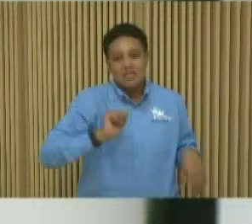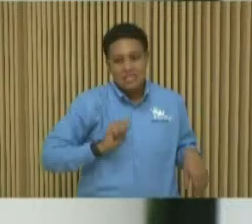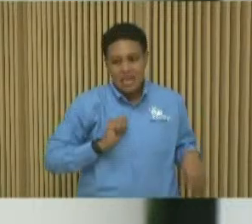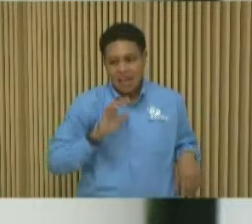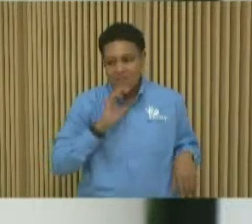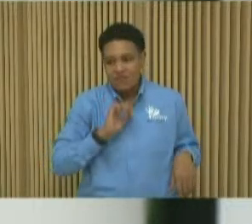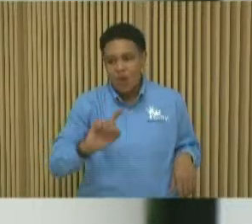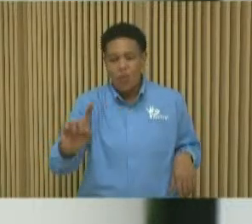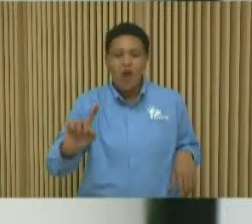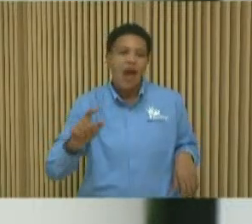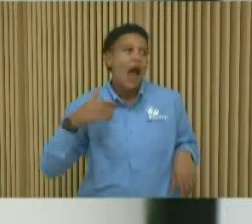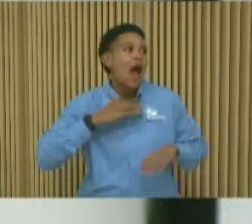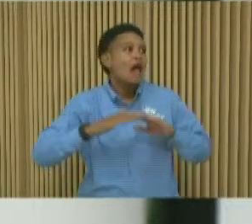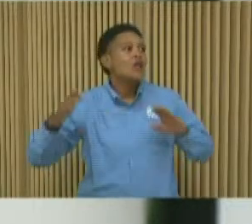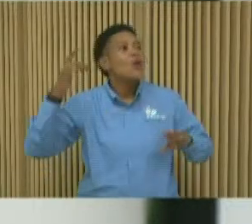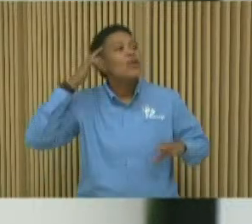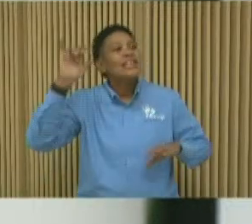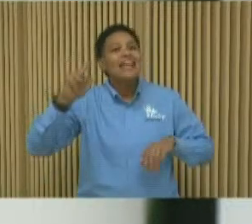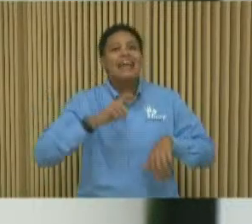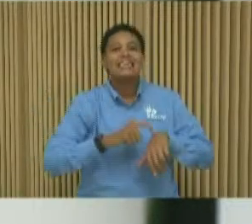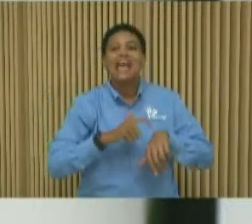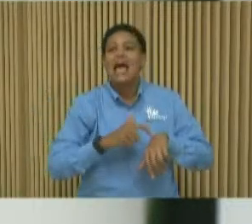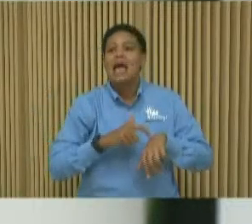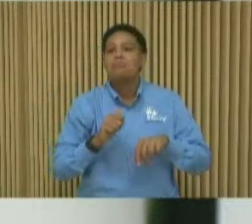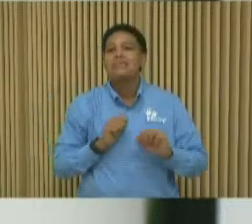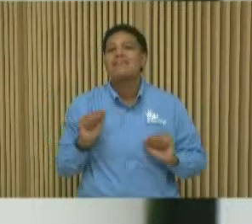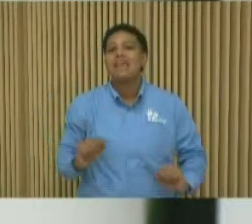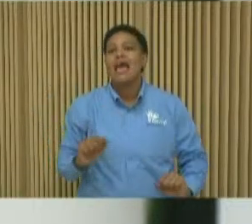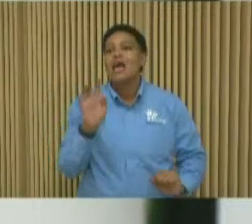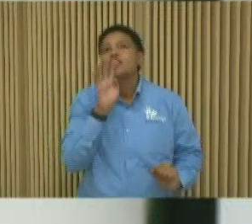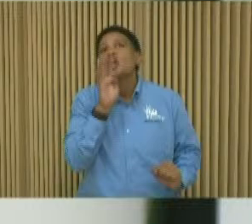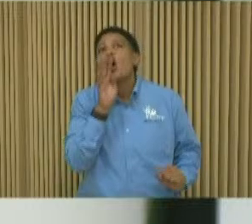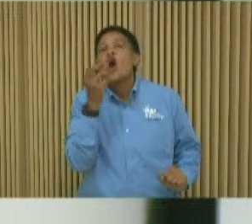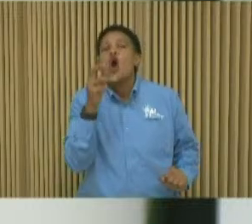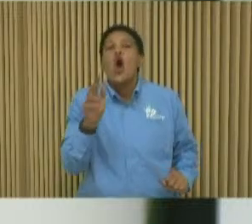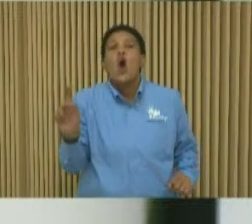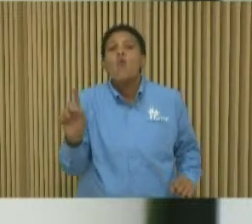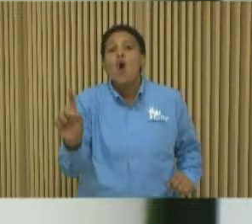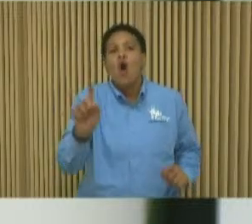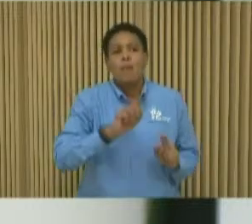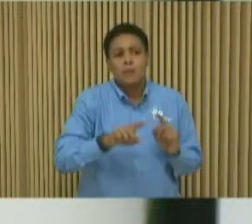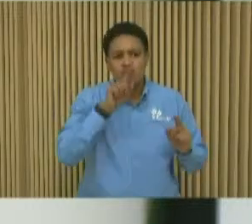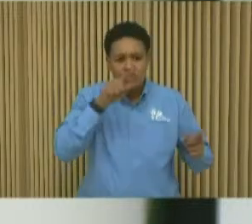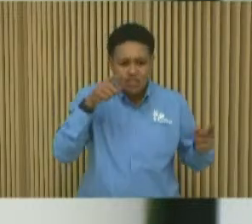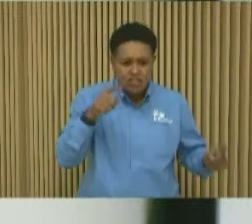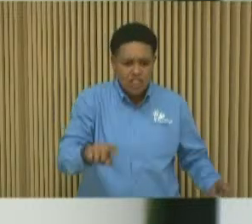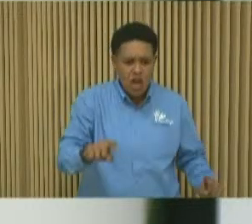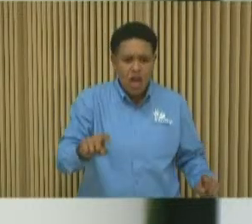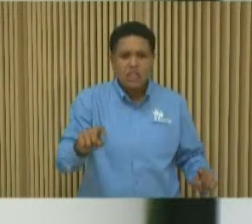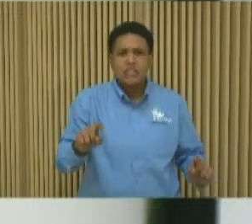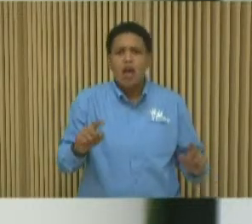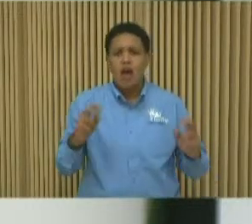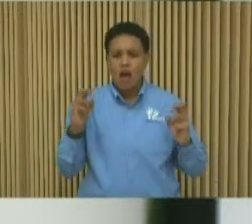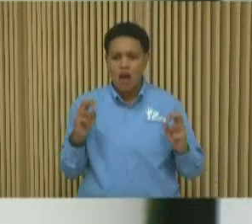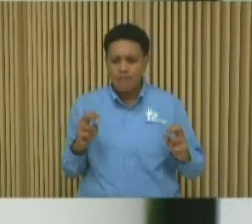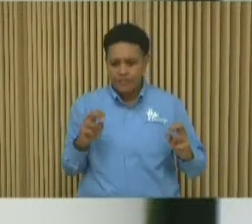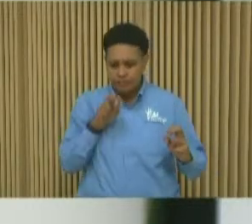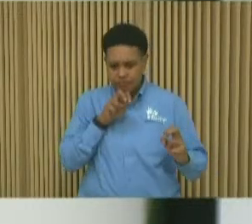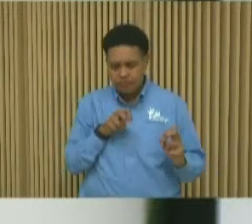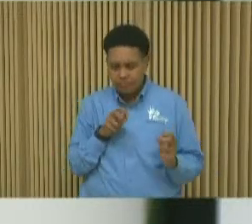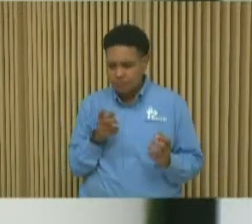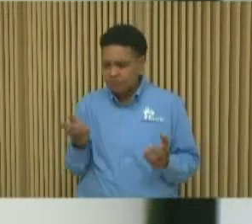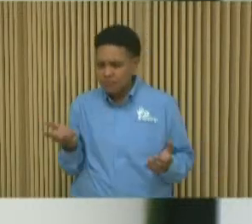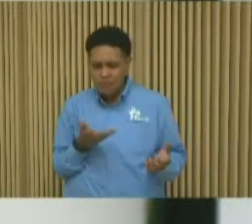I don't think at the time I could even talk or walk, but as a result of mediation, we were